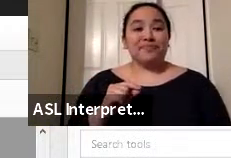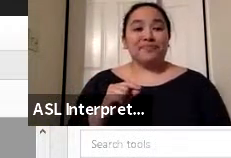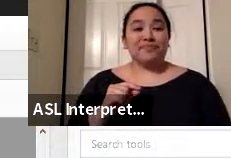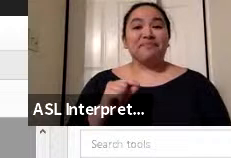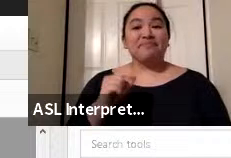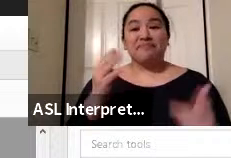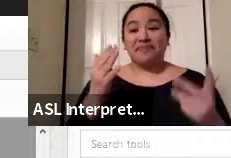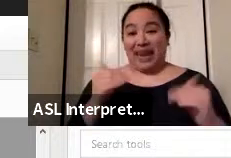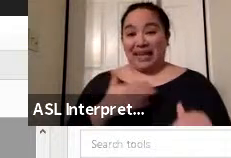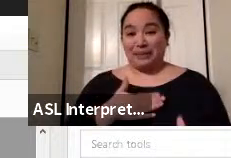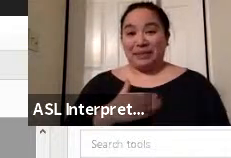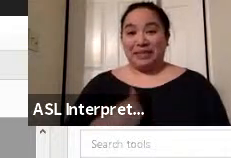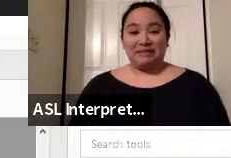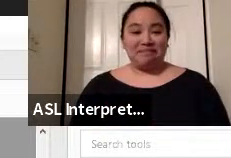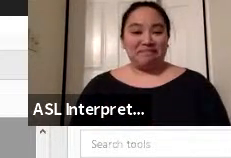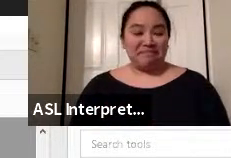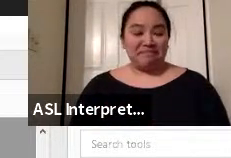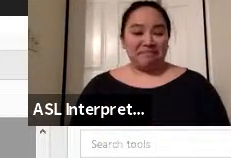Next slide, please.